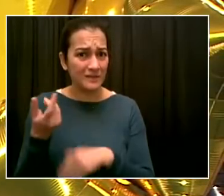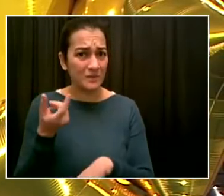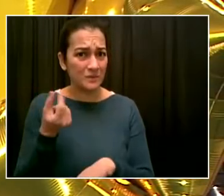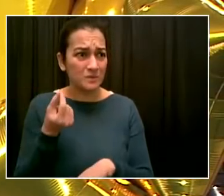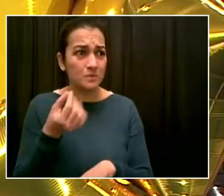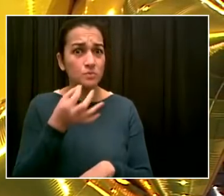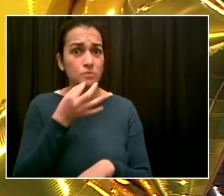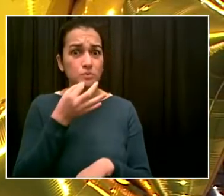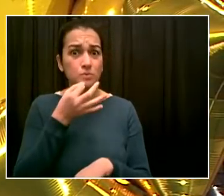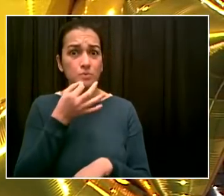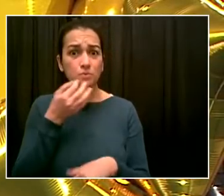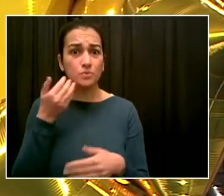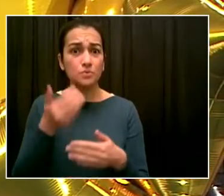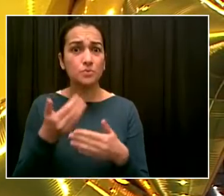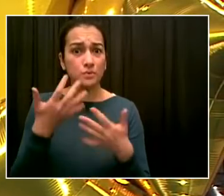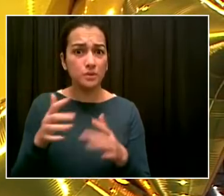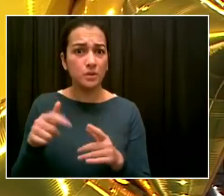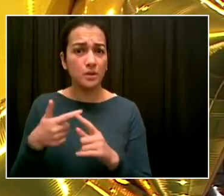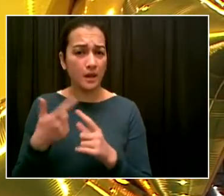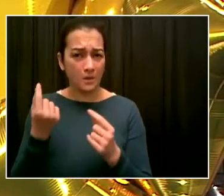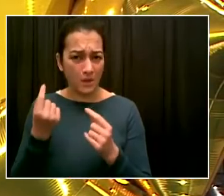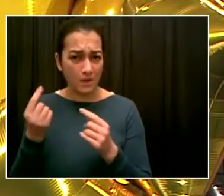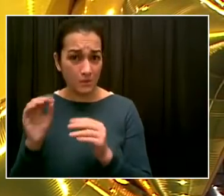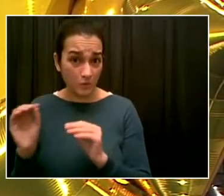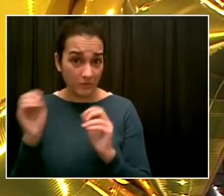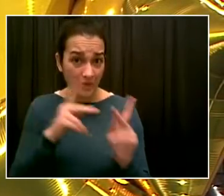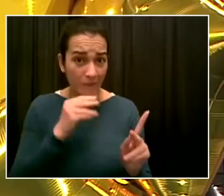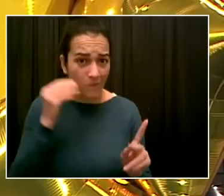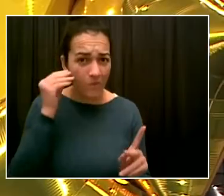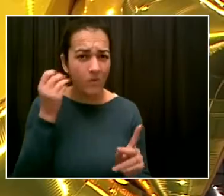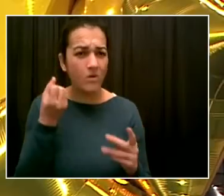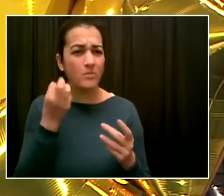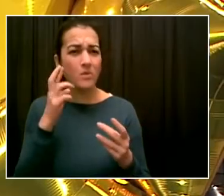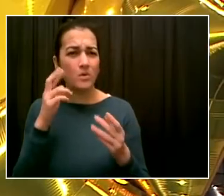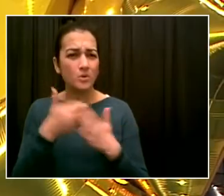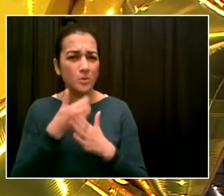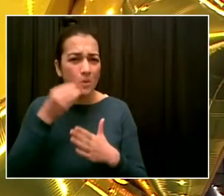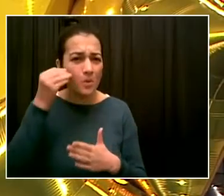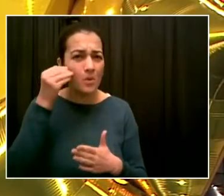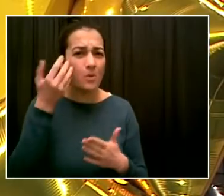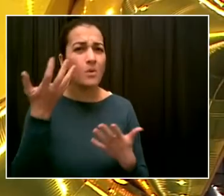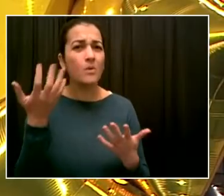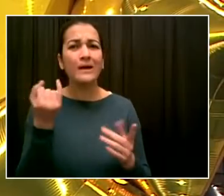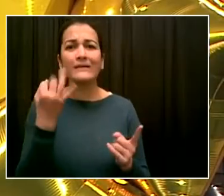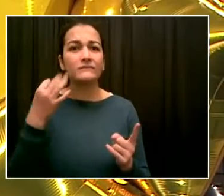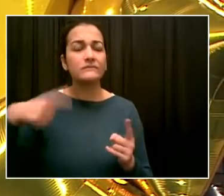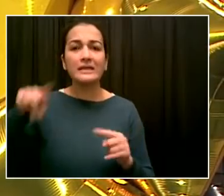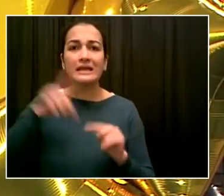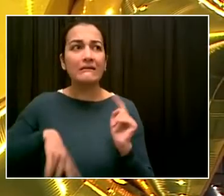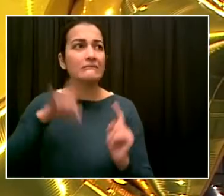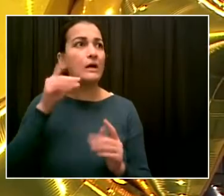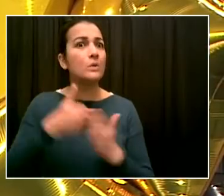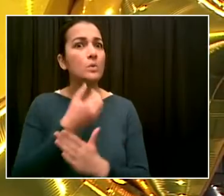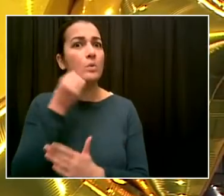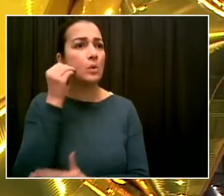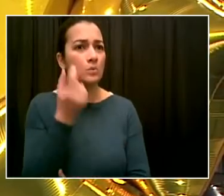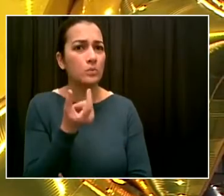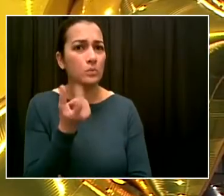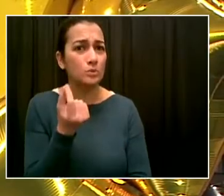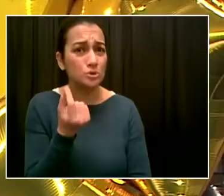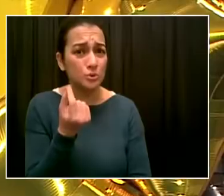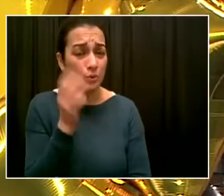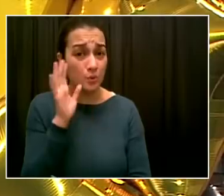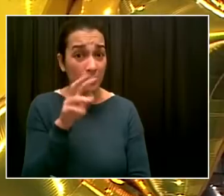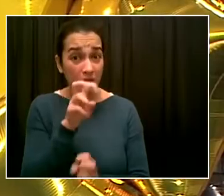housing by then, they're going to likely go to shelters or have to live in their car. And many are saying that they haven't even been contacted yet by